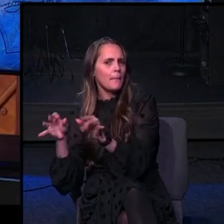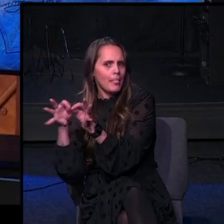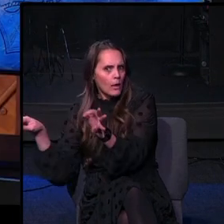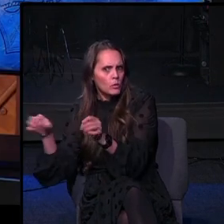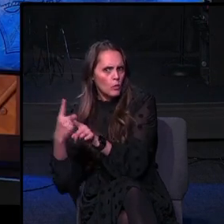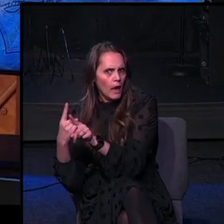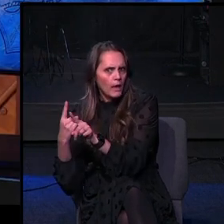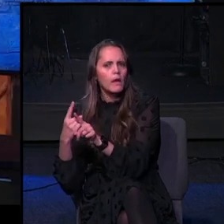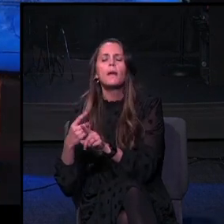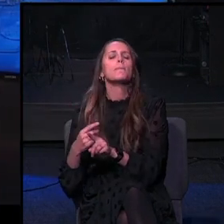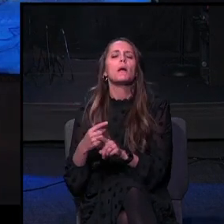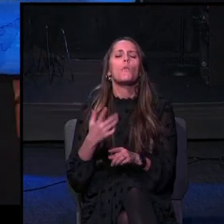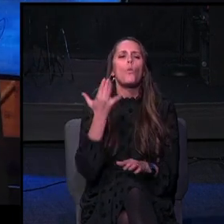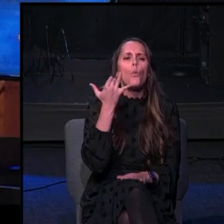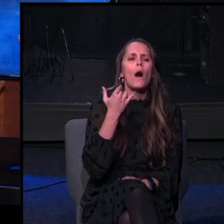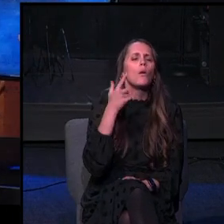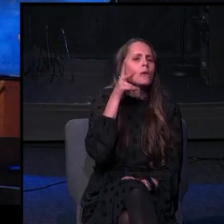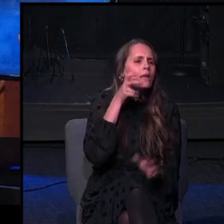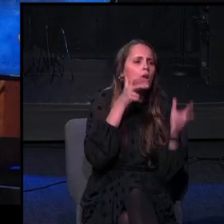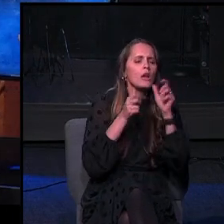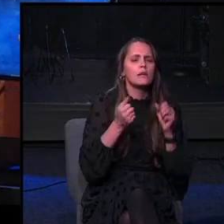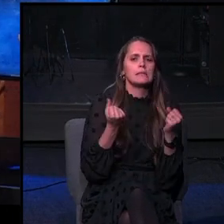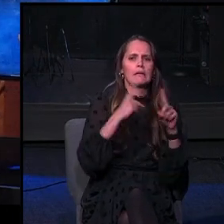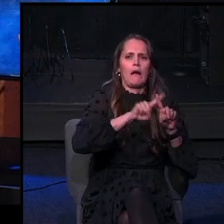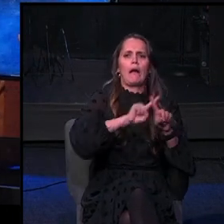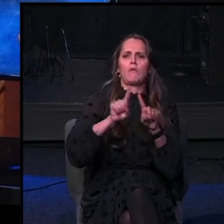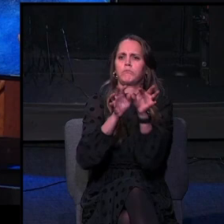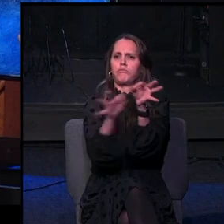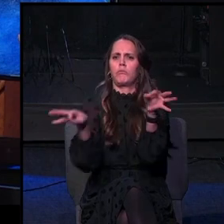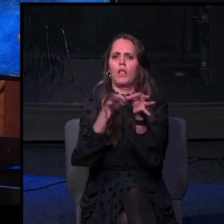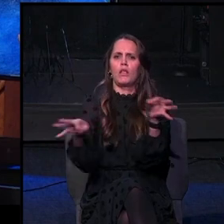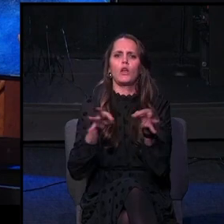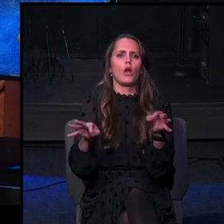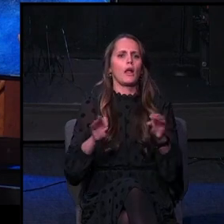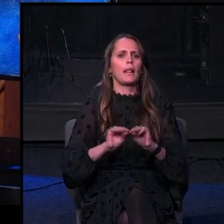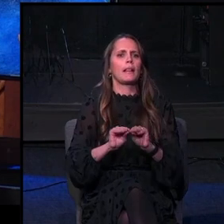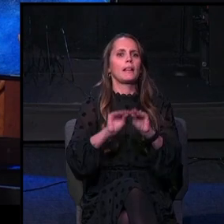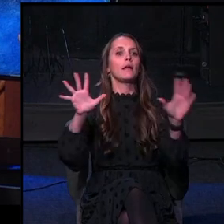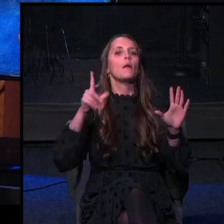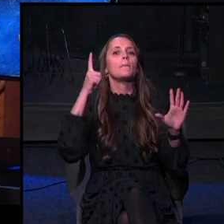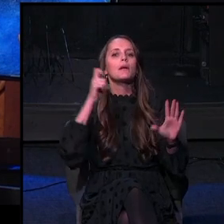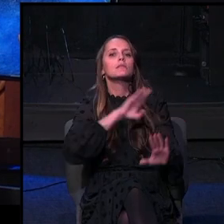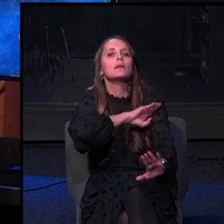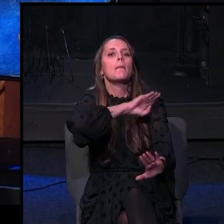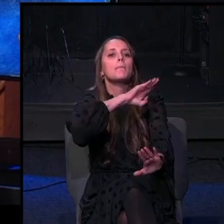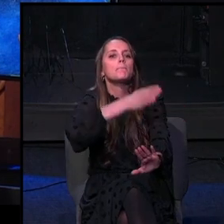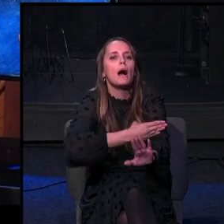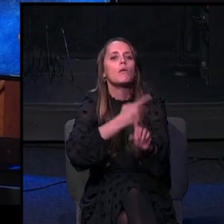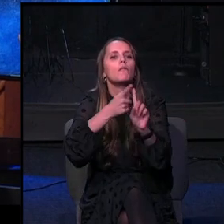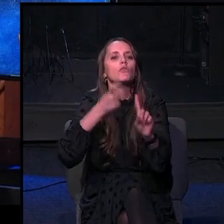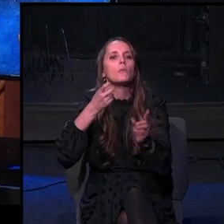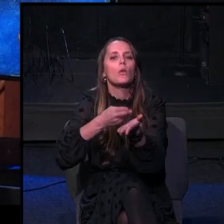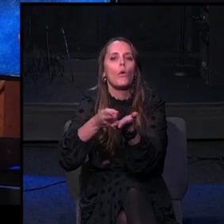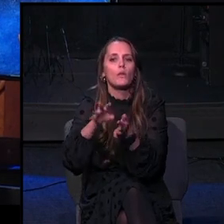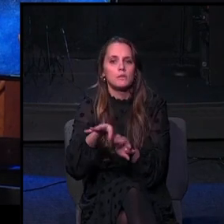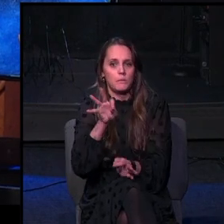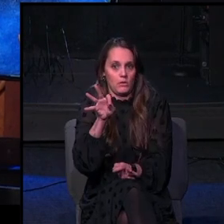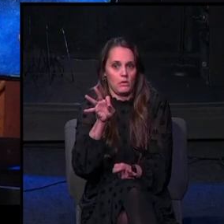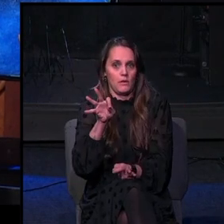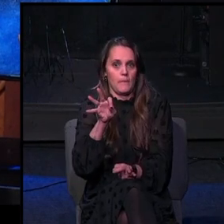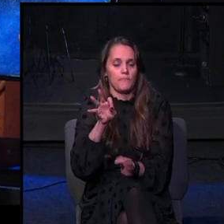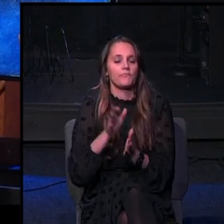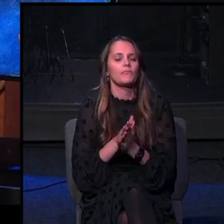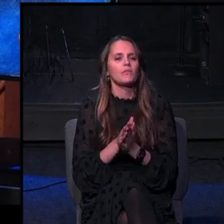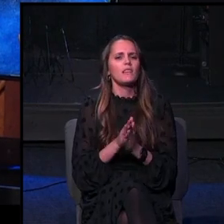we hear them all speaking in different languages totally clearly? And it was because of the power of the Holy Spirit. So it